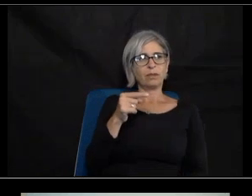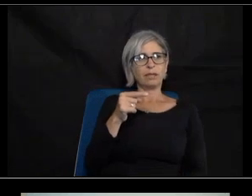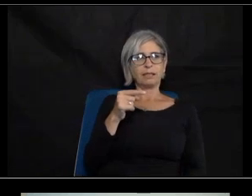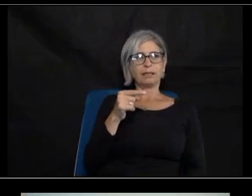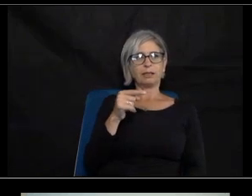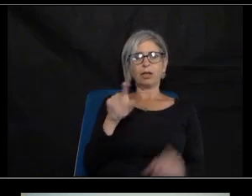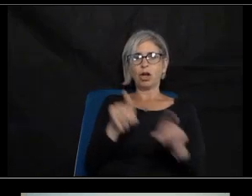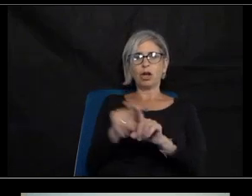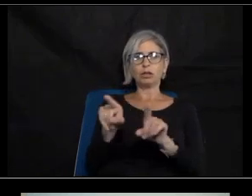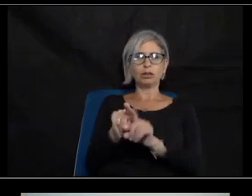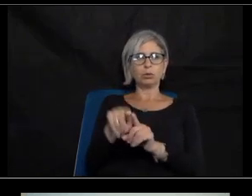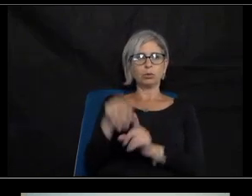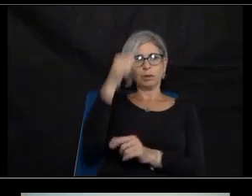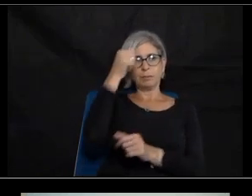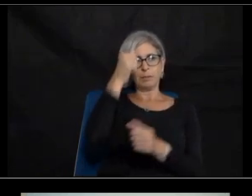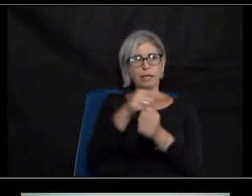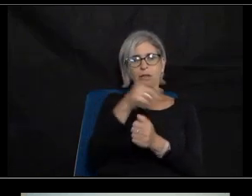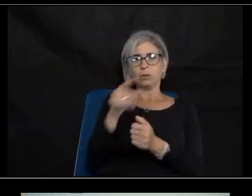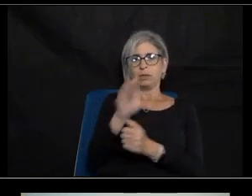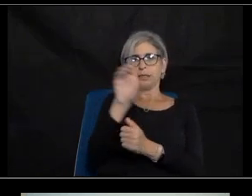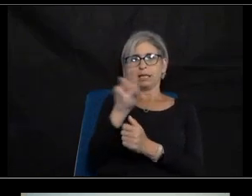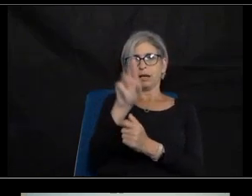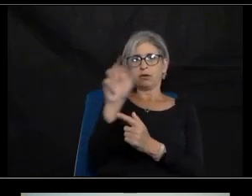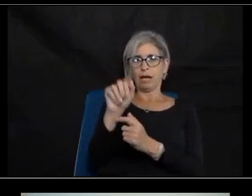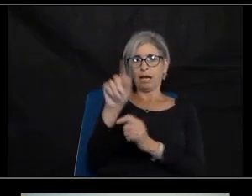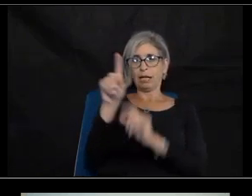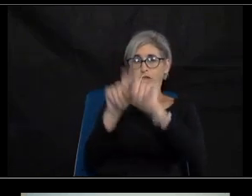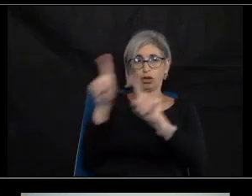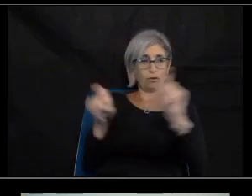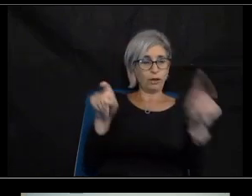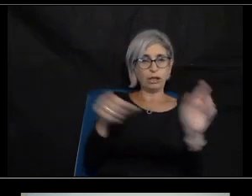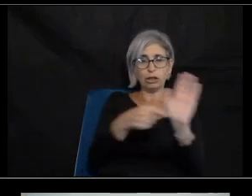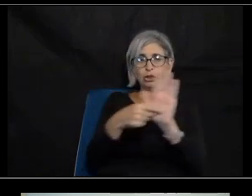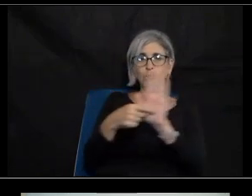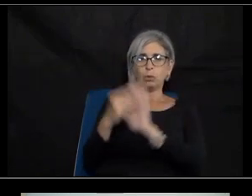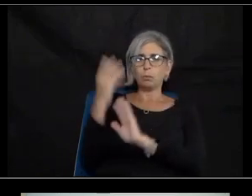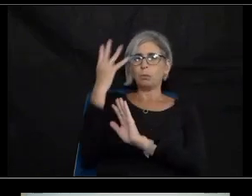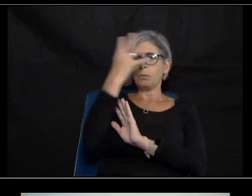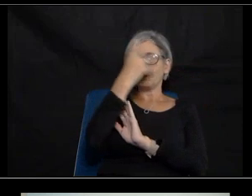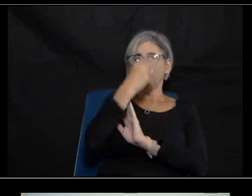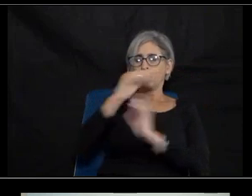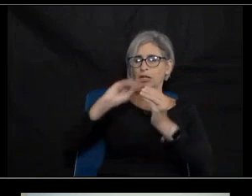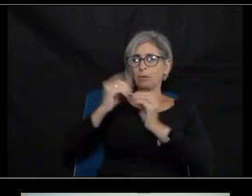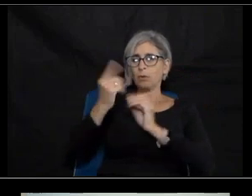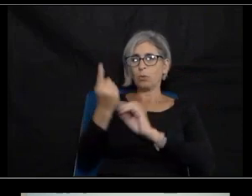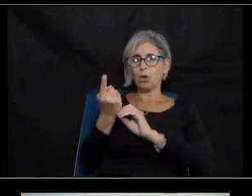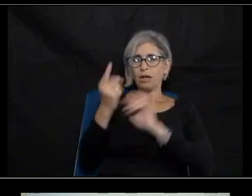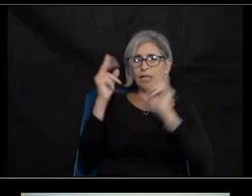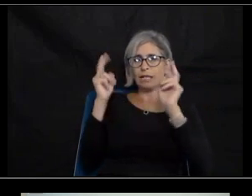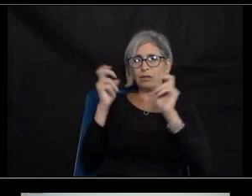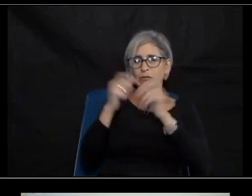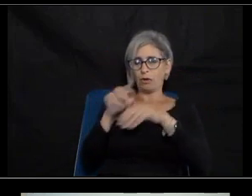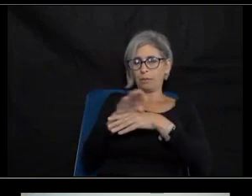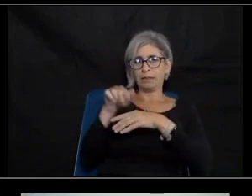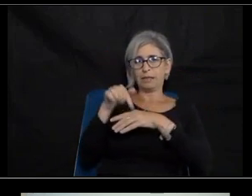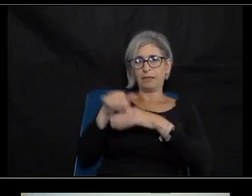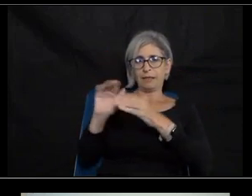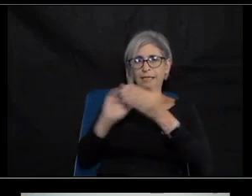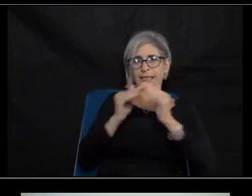and I wanted to also remind you that CRA survey shows beautification is the number one issue for our businesses in this